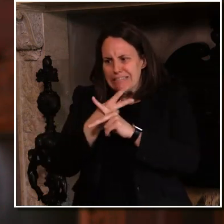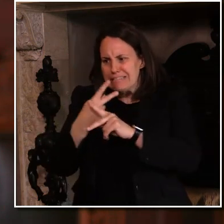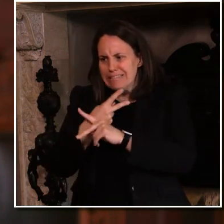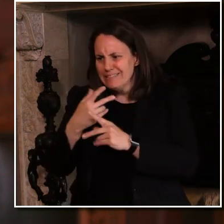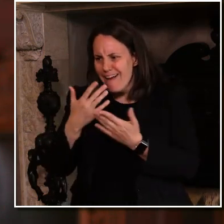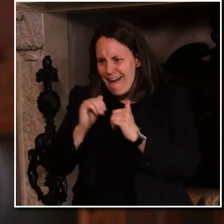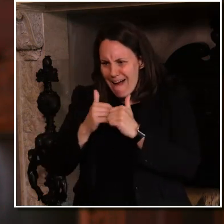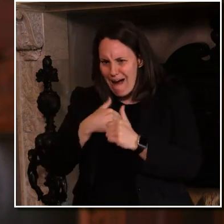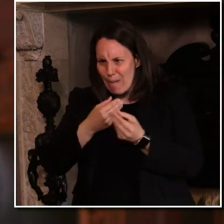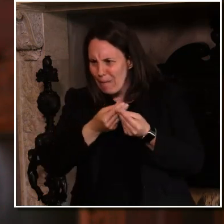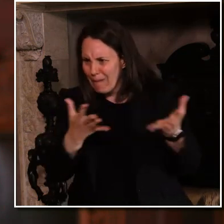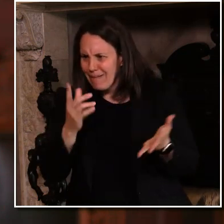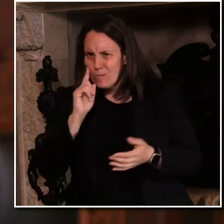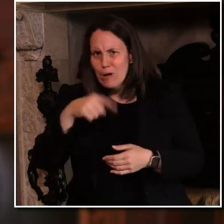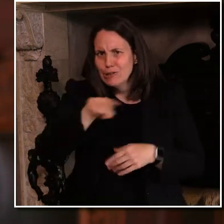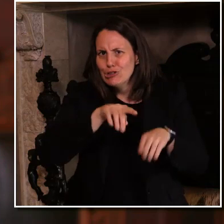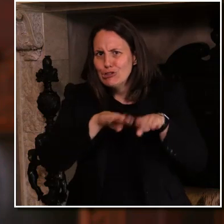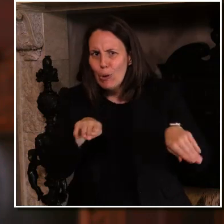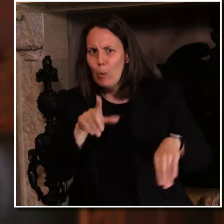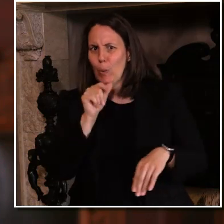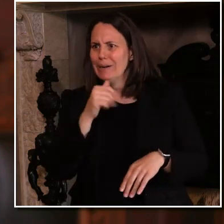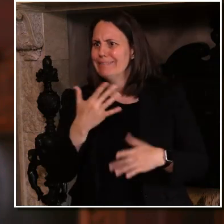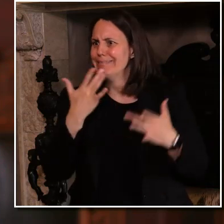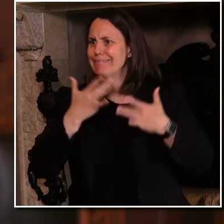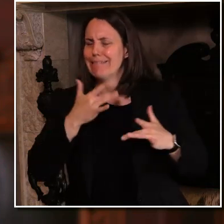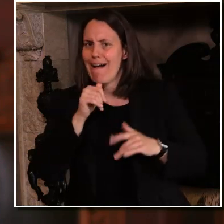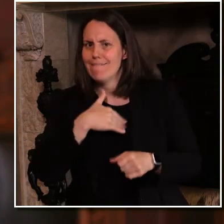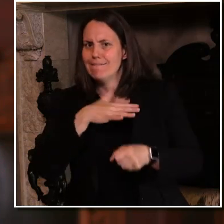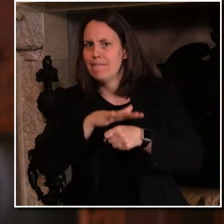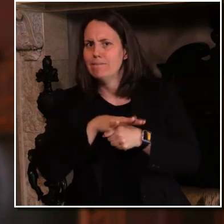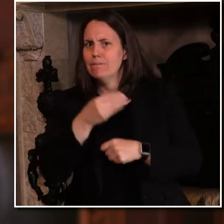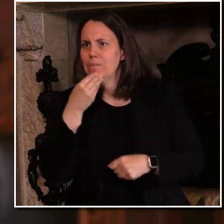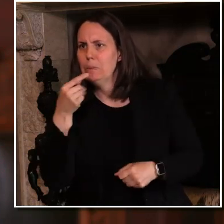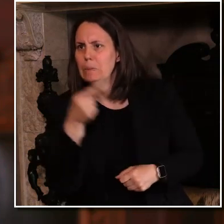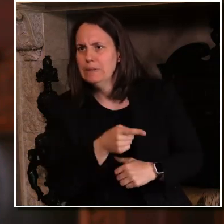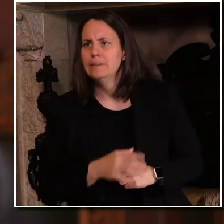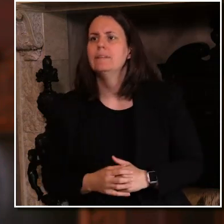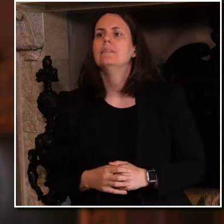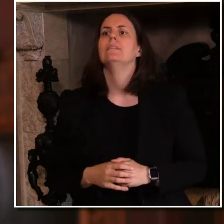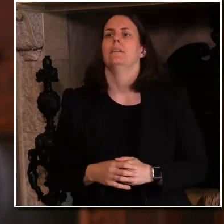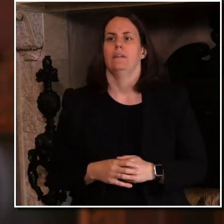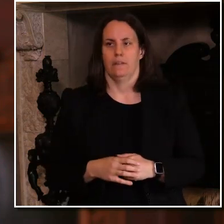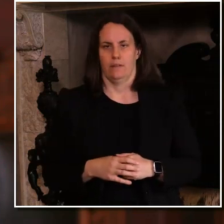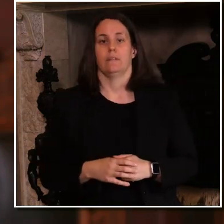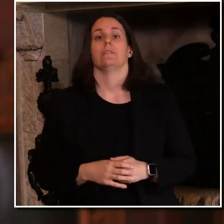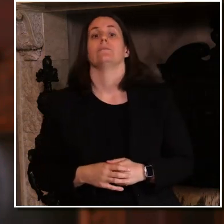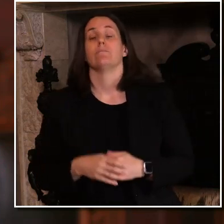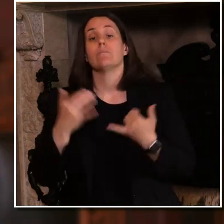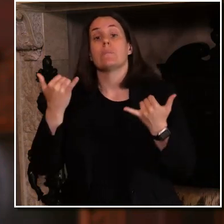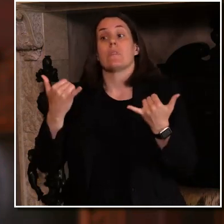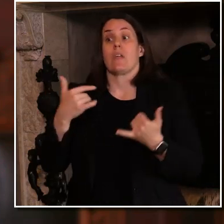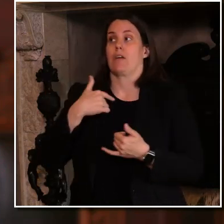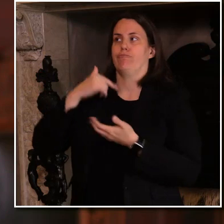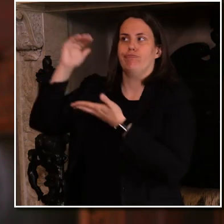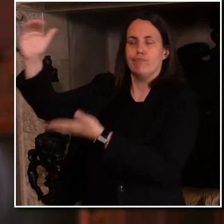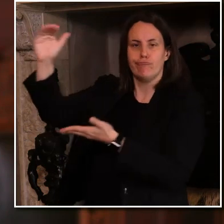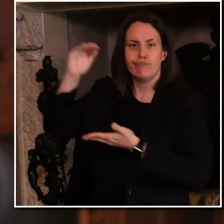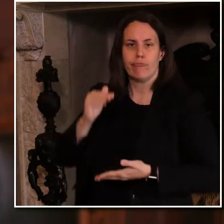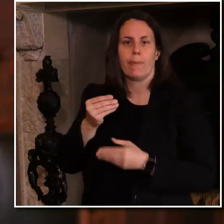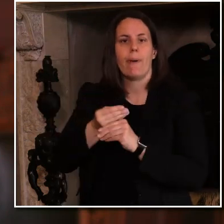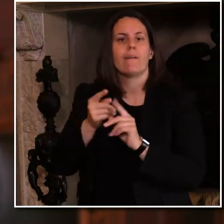families. Through funding from the Federal Families First Coronavirus Response Act, DHS will provide